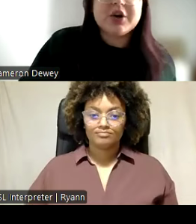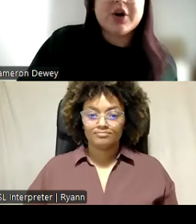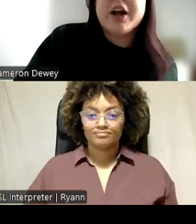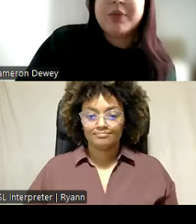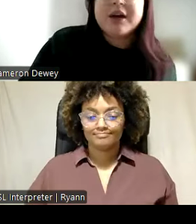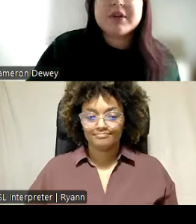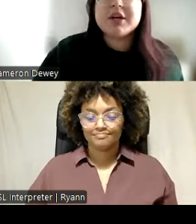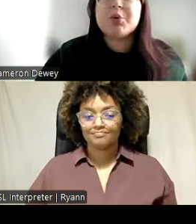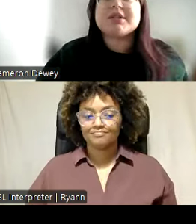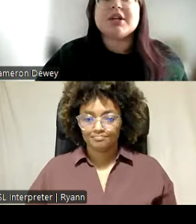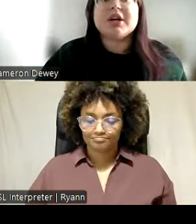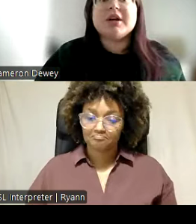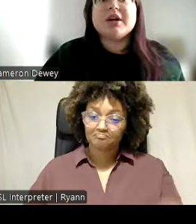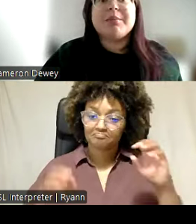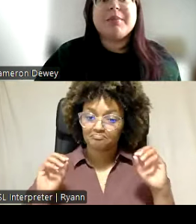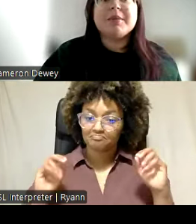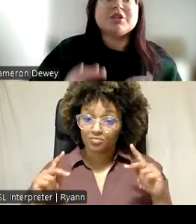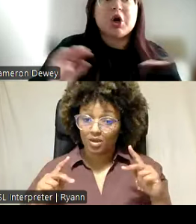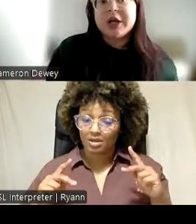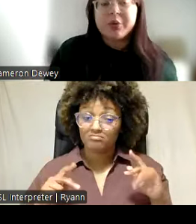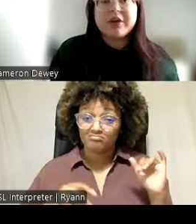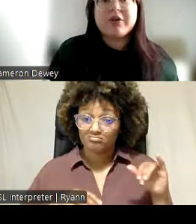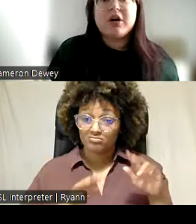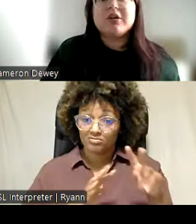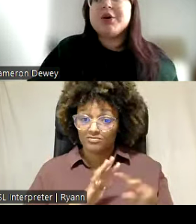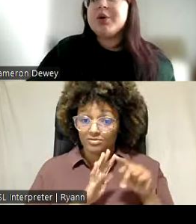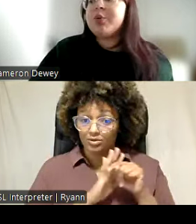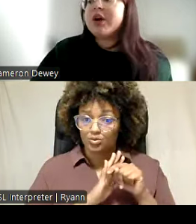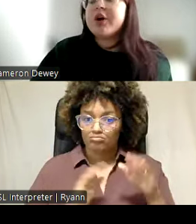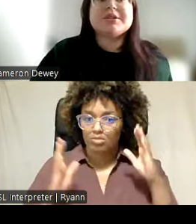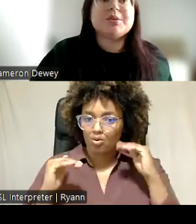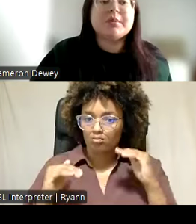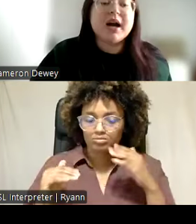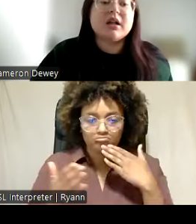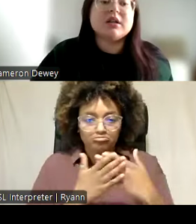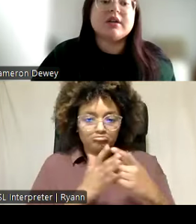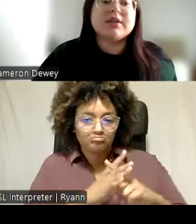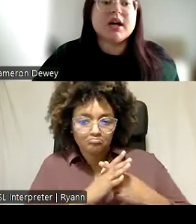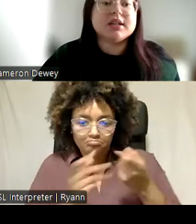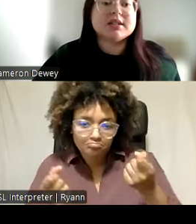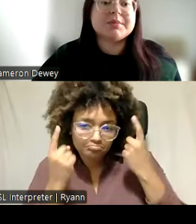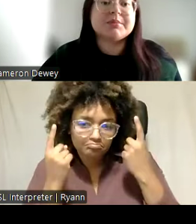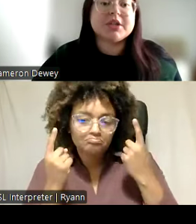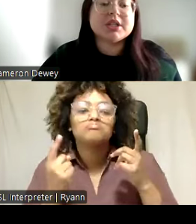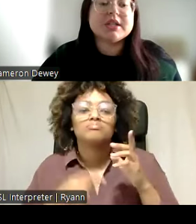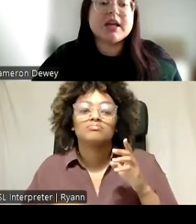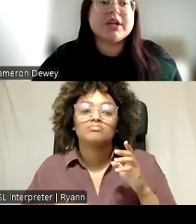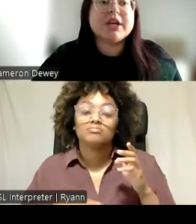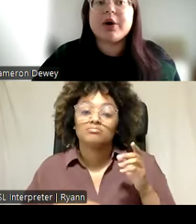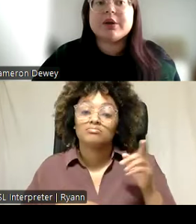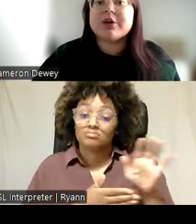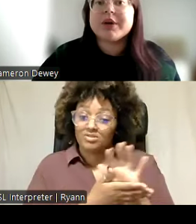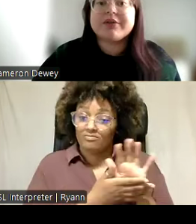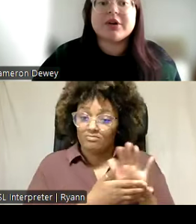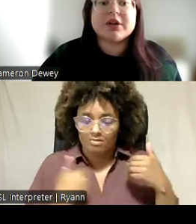Okay, so I hope that video was a good starting point for all of you. We're going to unpack a lot of the concepts mentioned in that